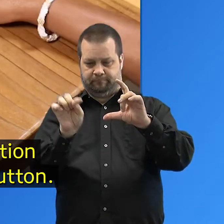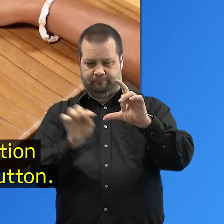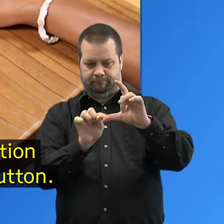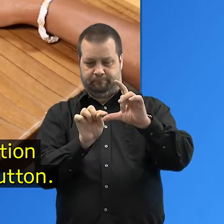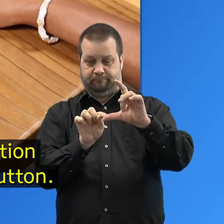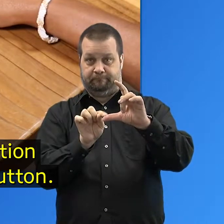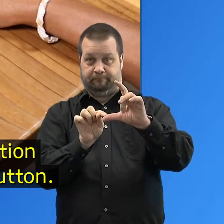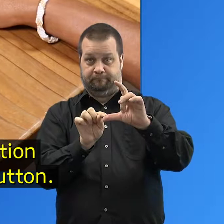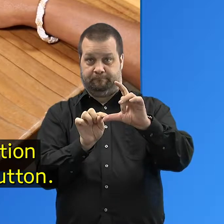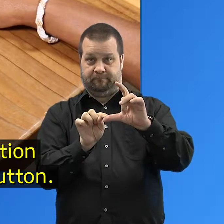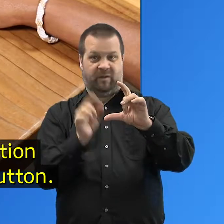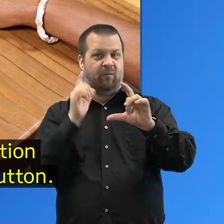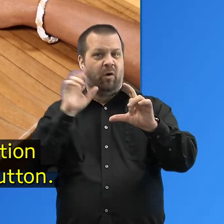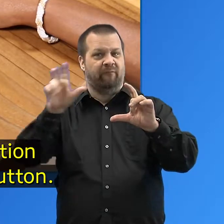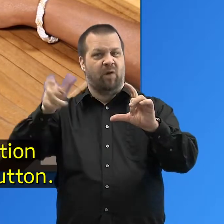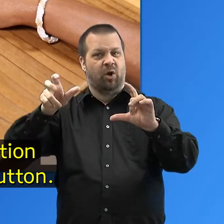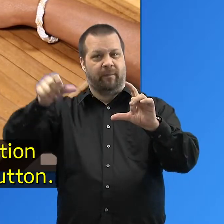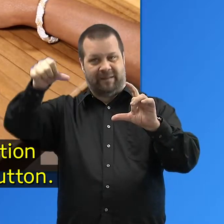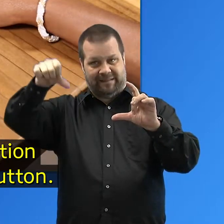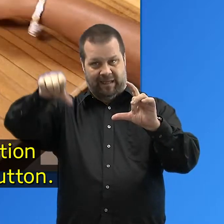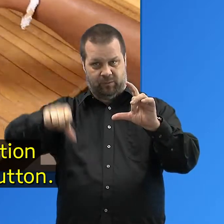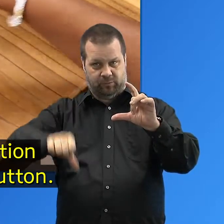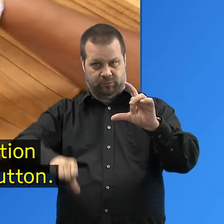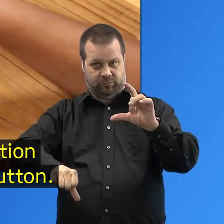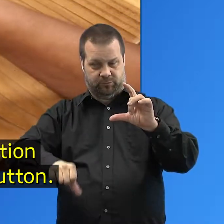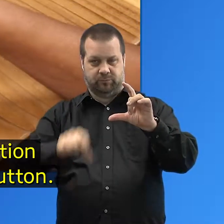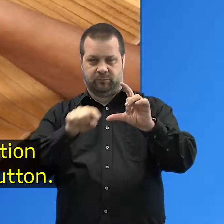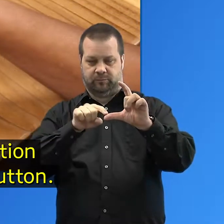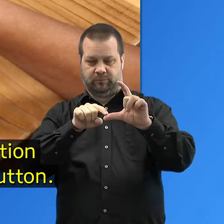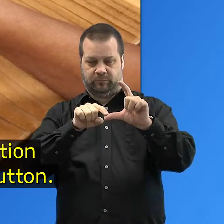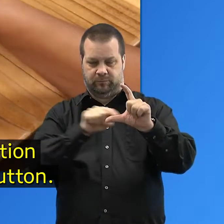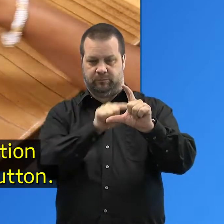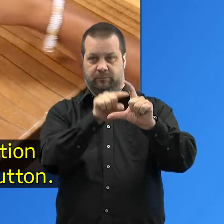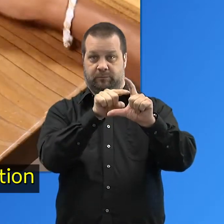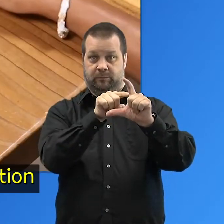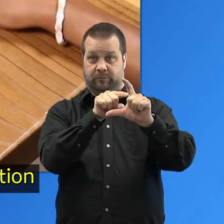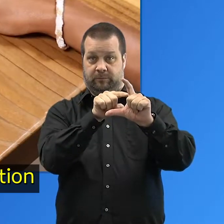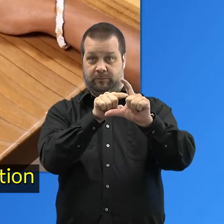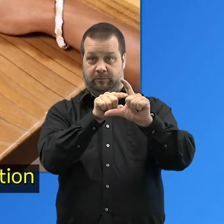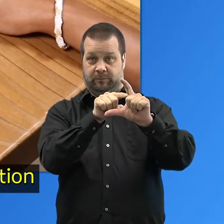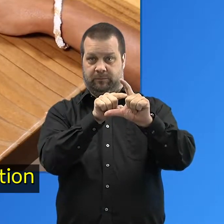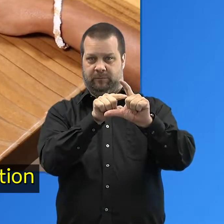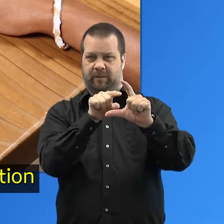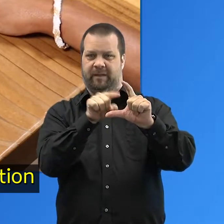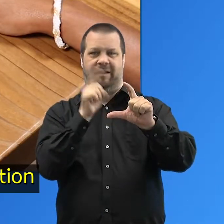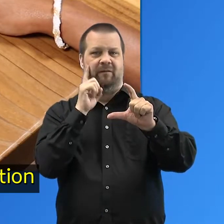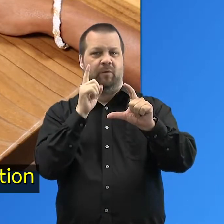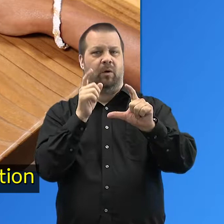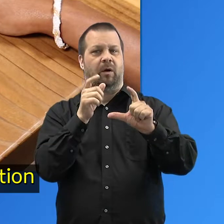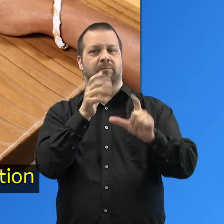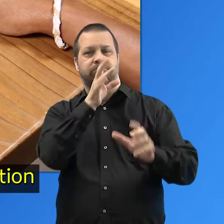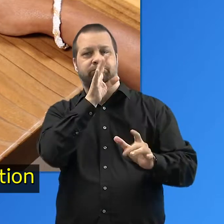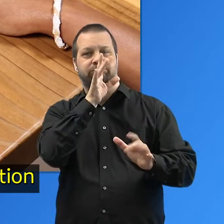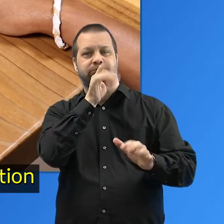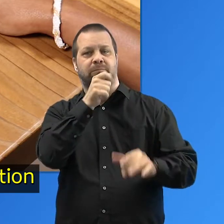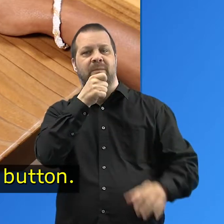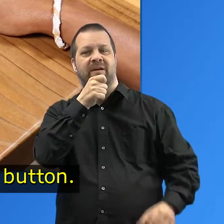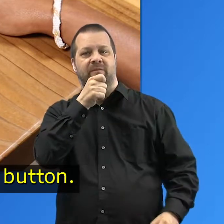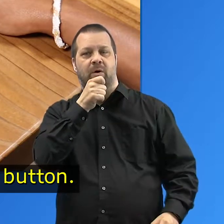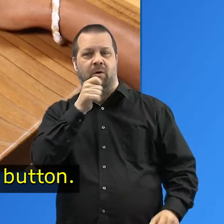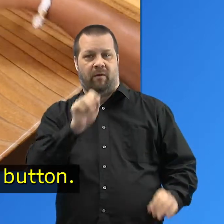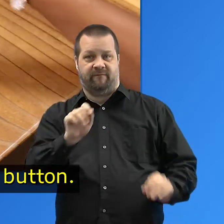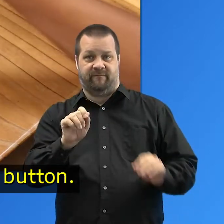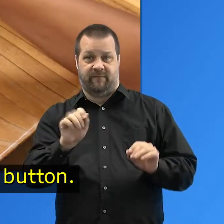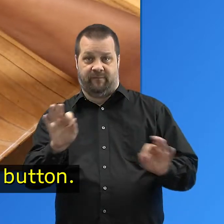At the 6 o'clock position is the volume down button. And finally, at the 9 o'clock position is